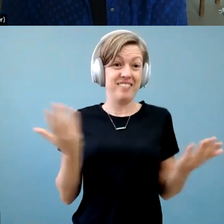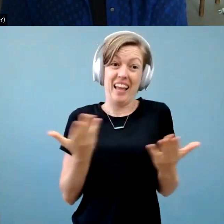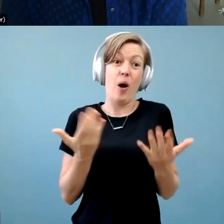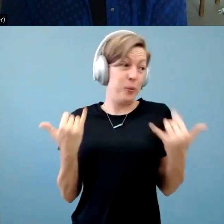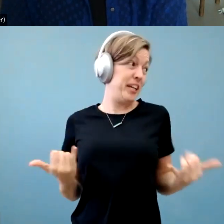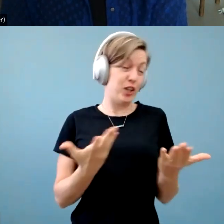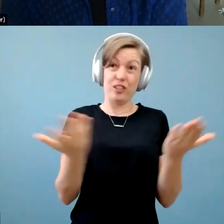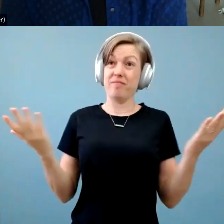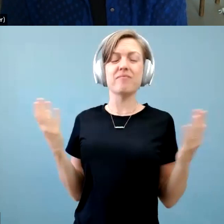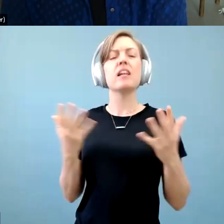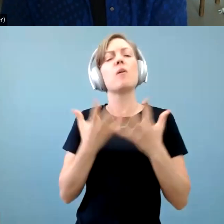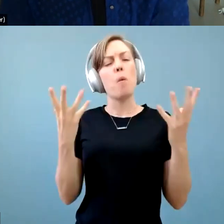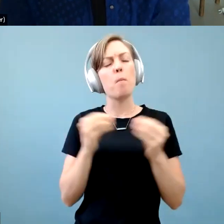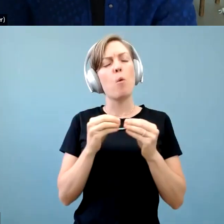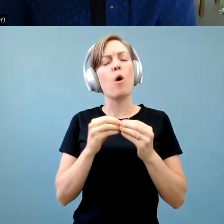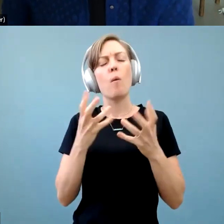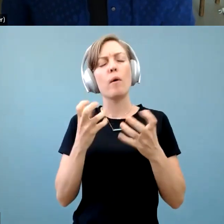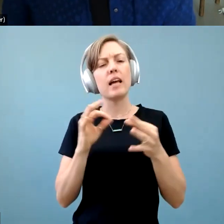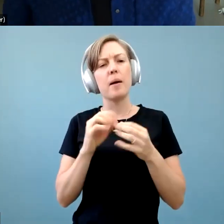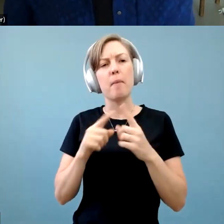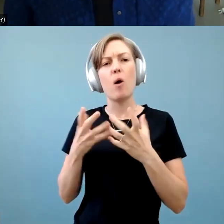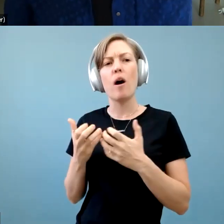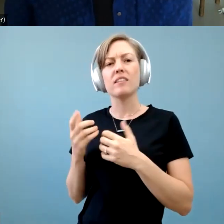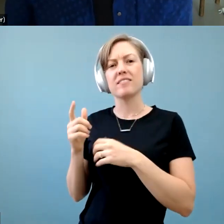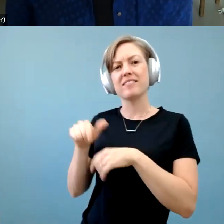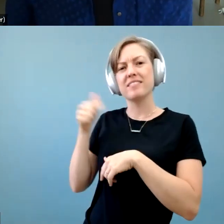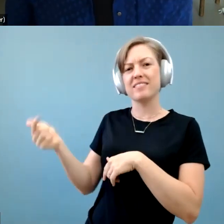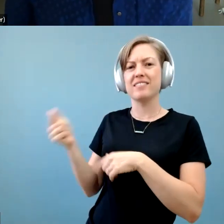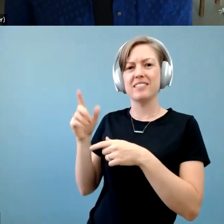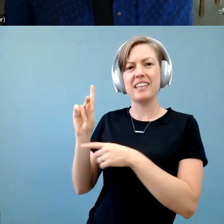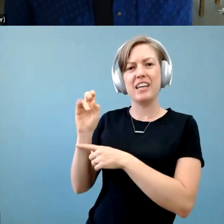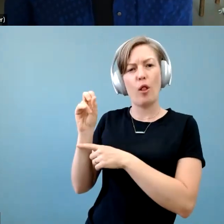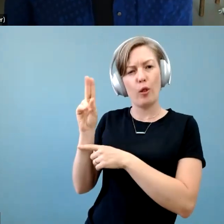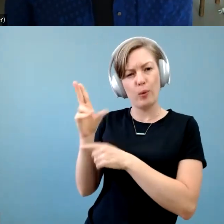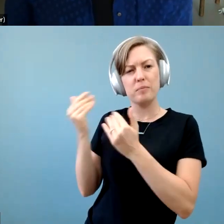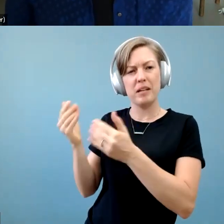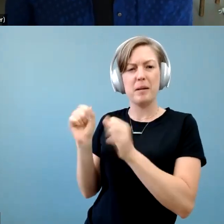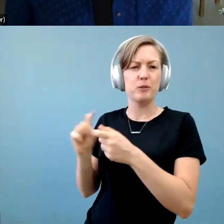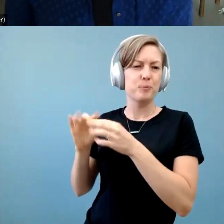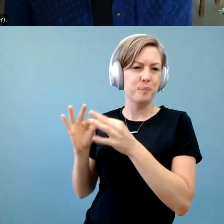know, I have much more to say, but I want Keola to weigh in here. Thank you.